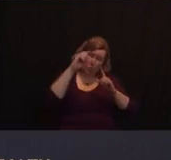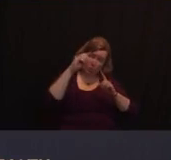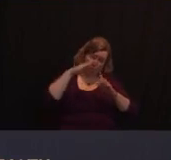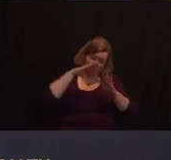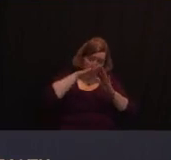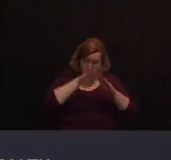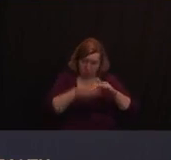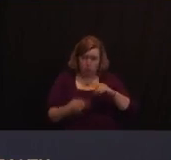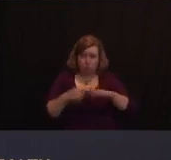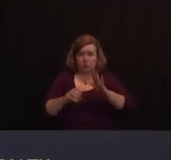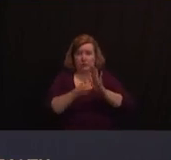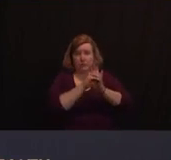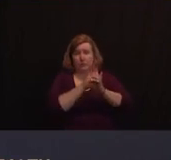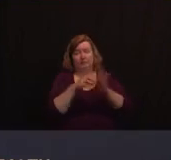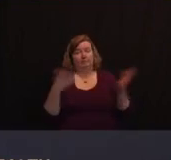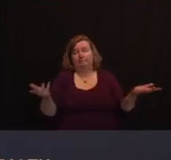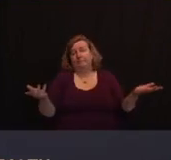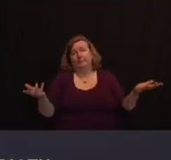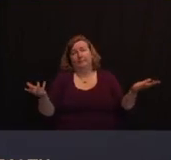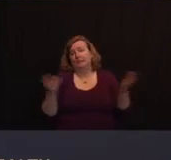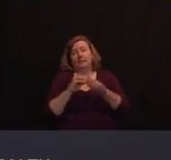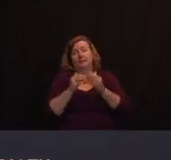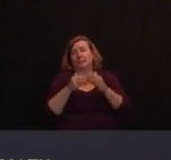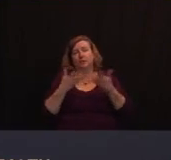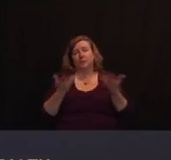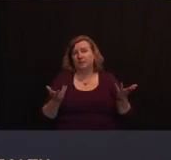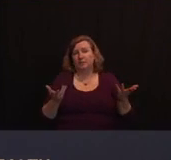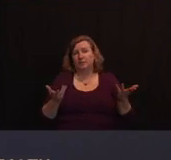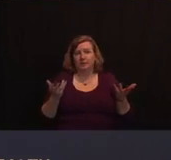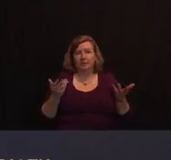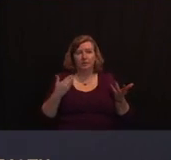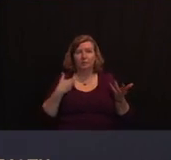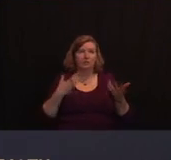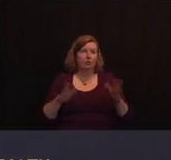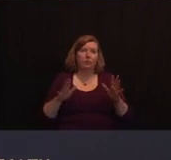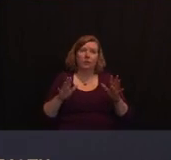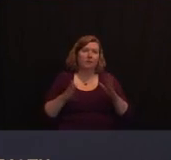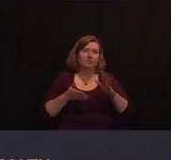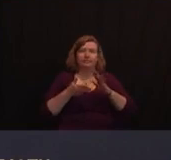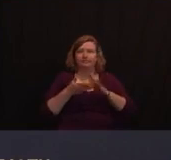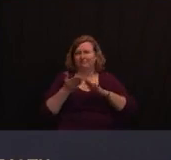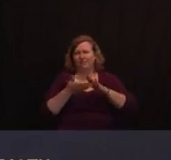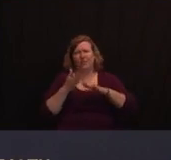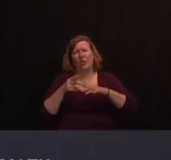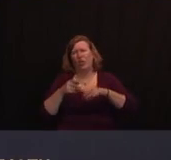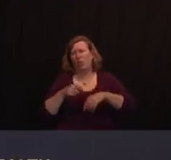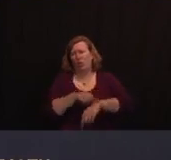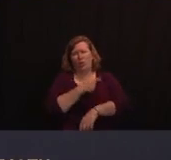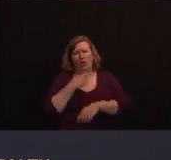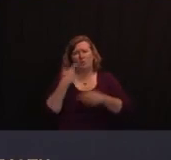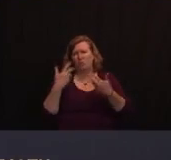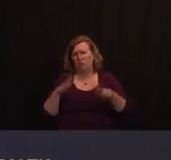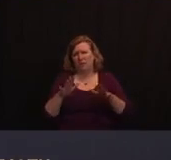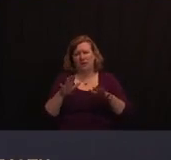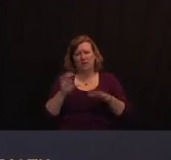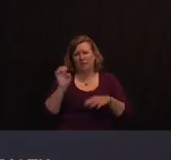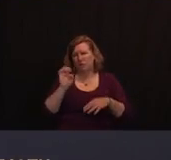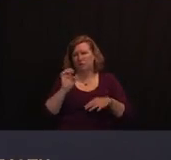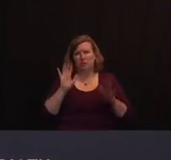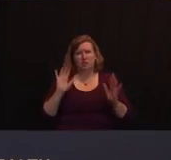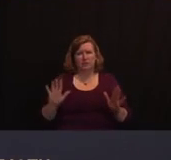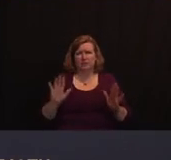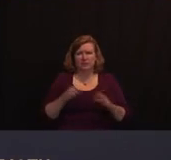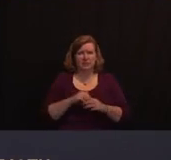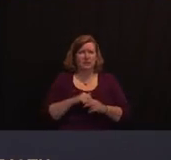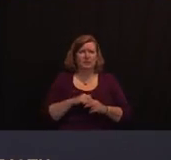to Z. We'll do it, but we will not hold on to this 1 minute longer than we have to. It's just not. We don't have any